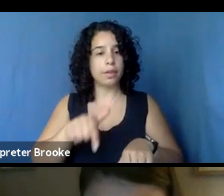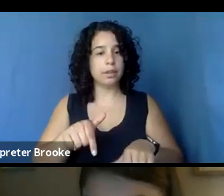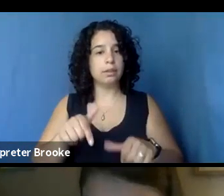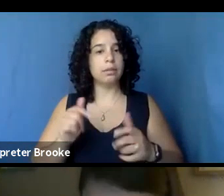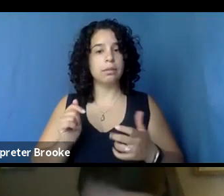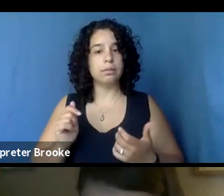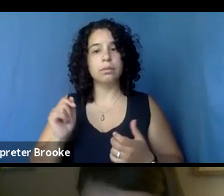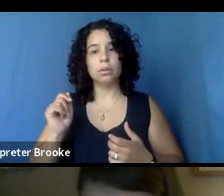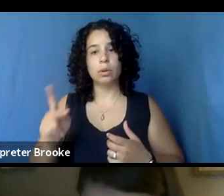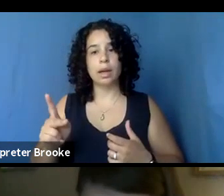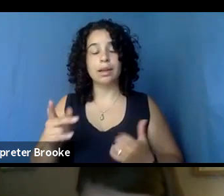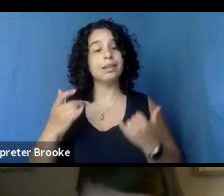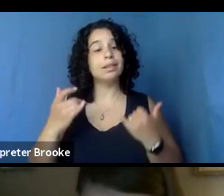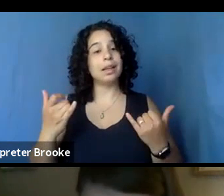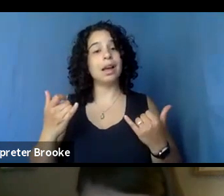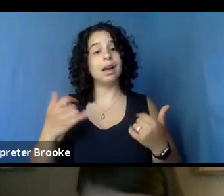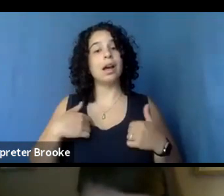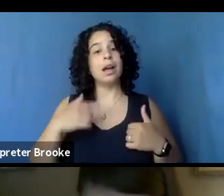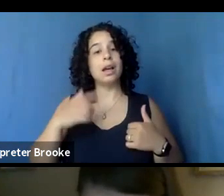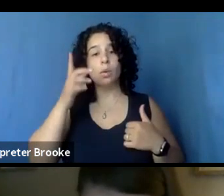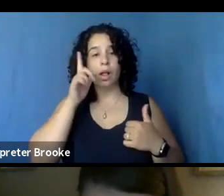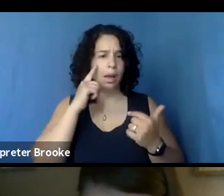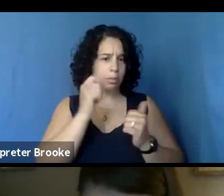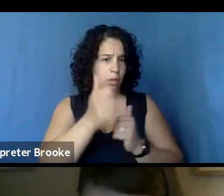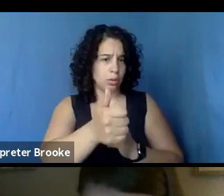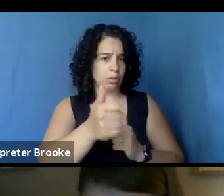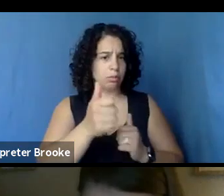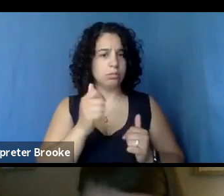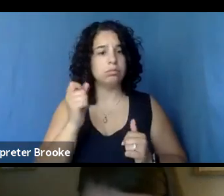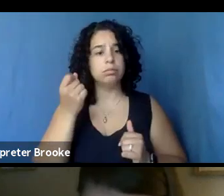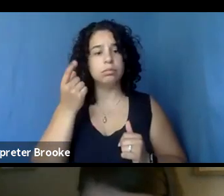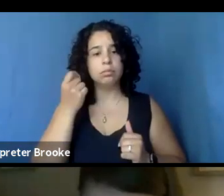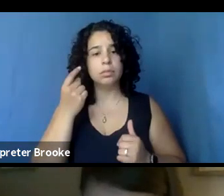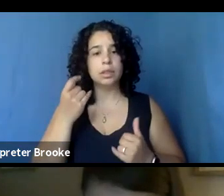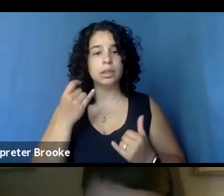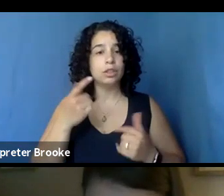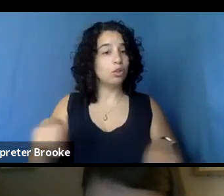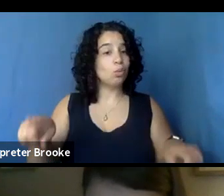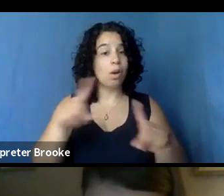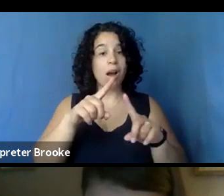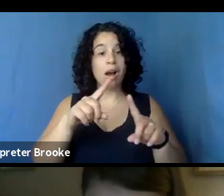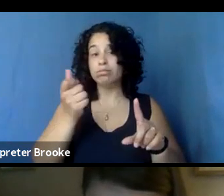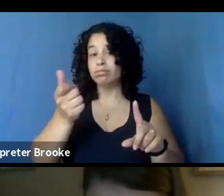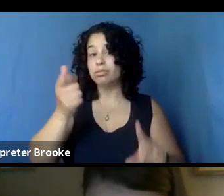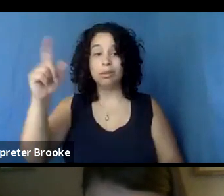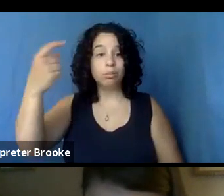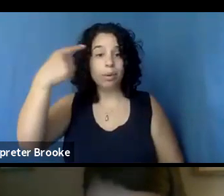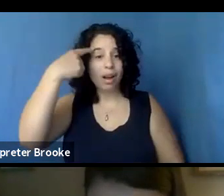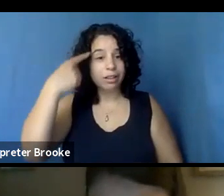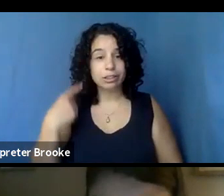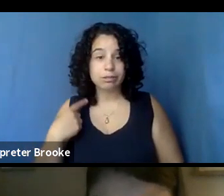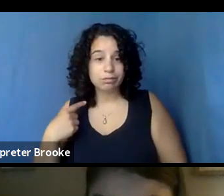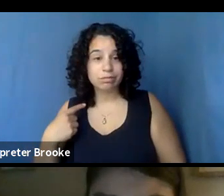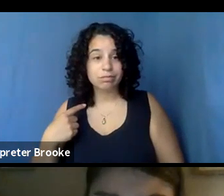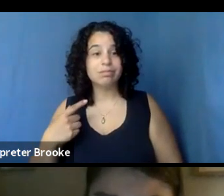So I'm going to leave it to you. Y'all are the bosses, you, Lindsay, Tara, and